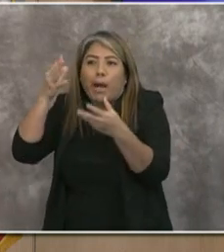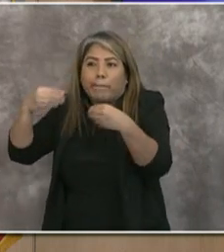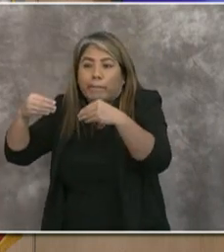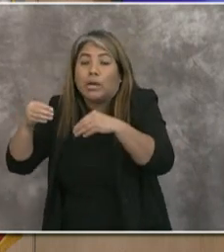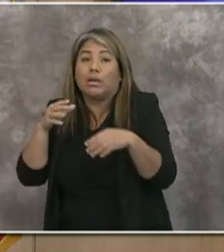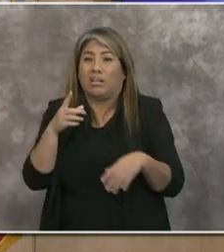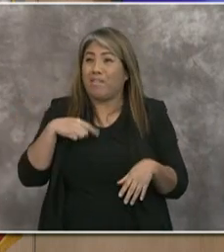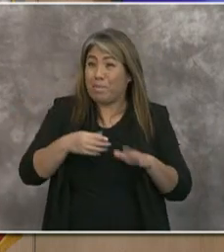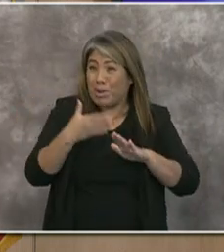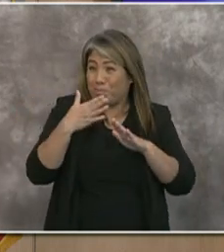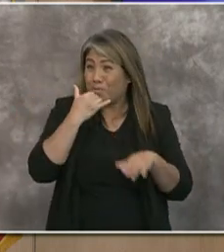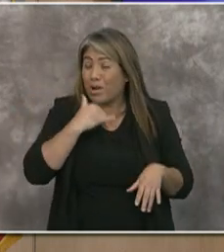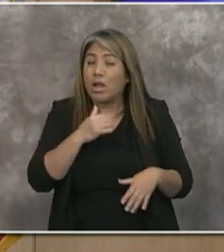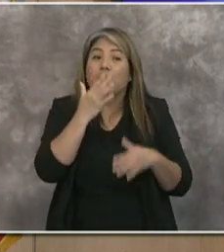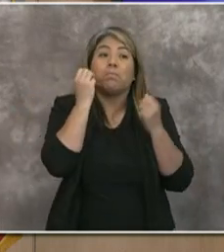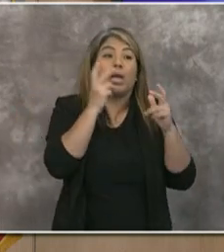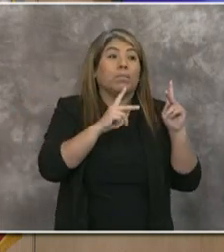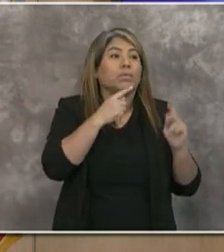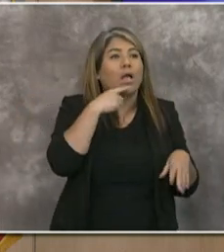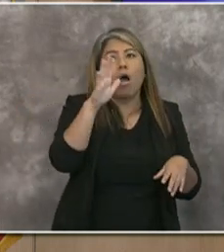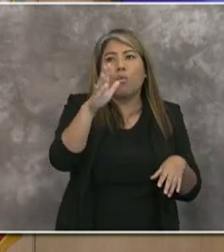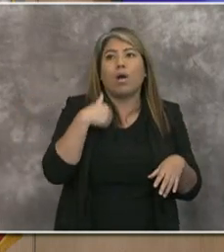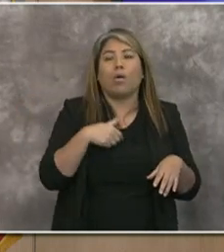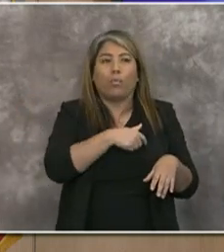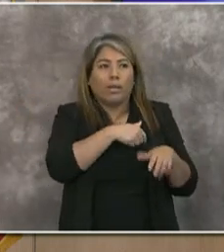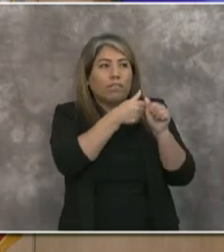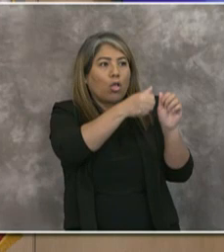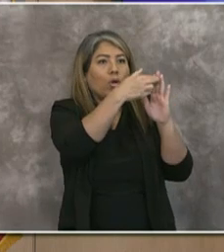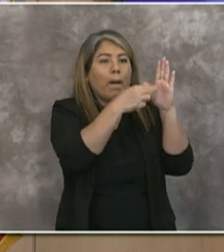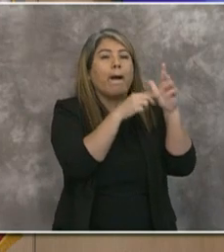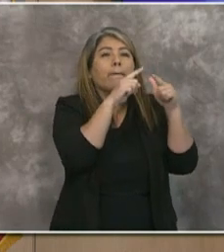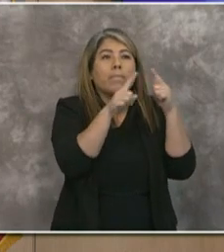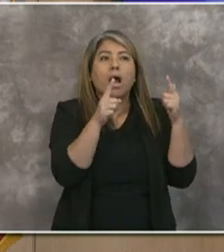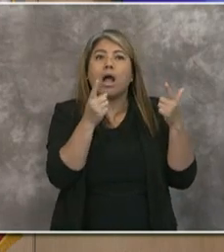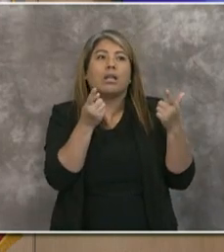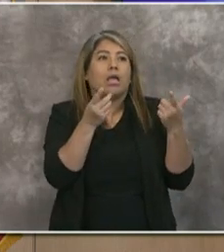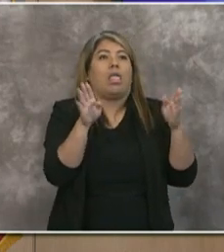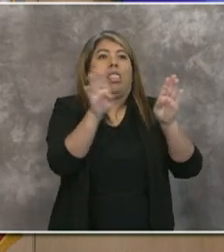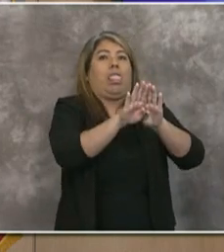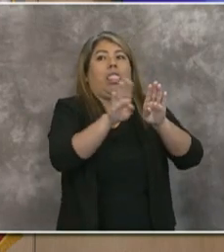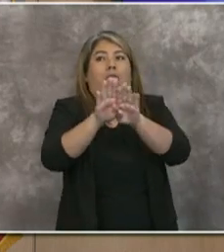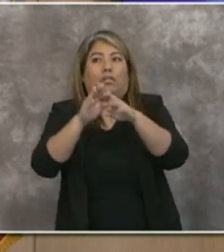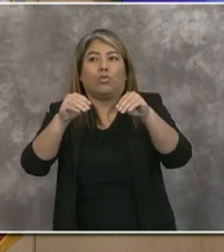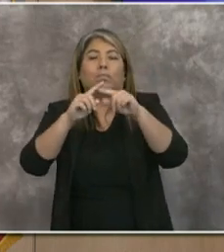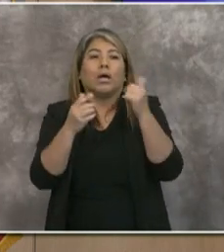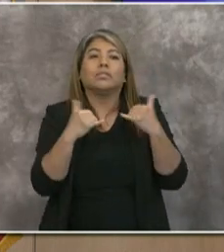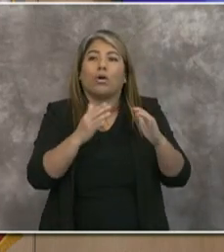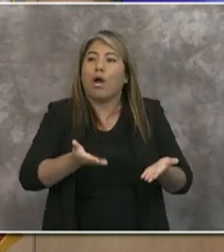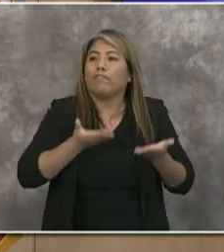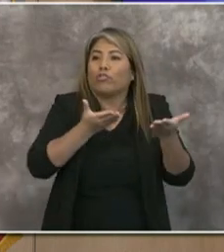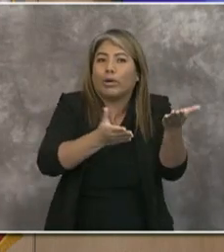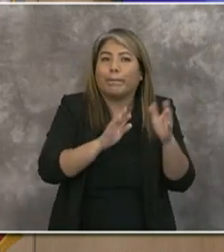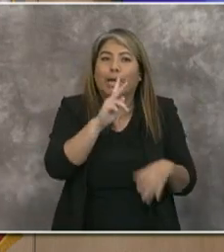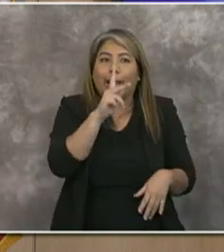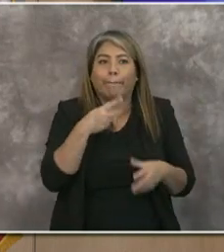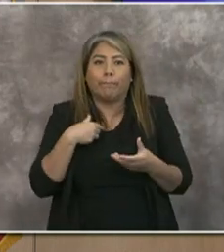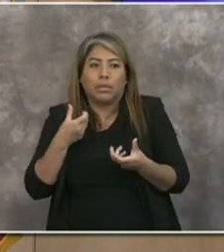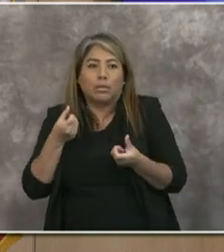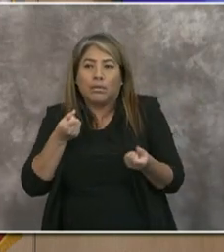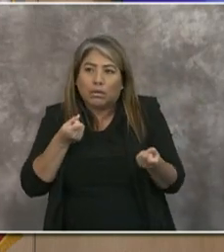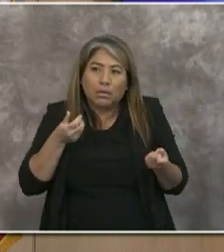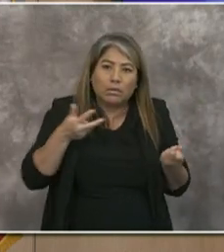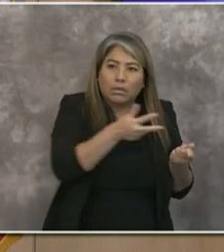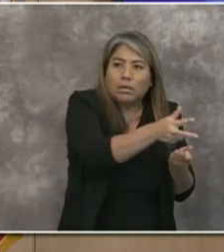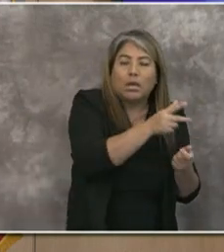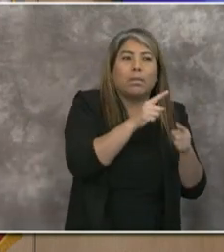following guidelines by shutting down physical stores, but still offering pickup services. Many business owners feel the update doesn't change anything, as